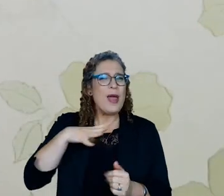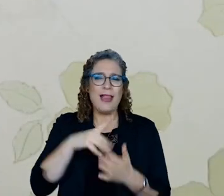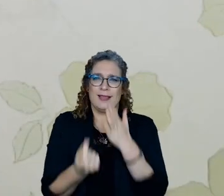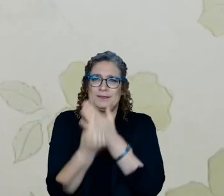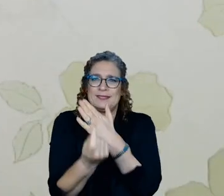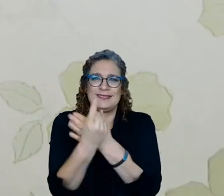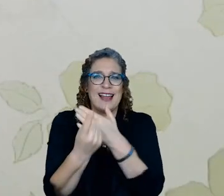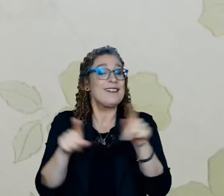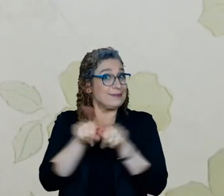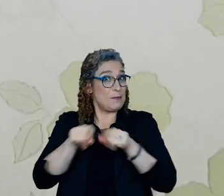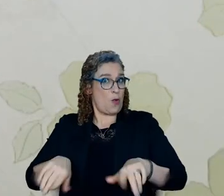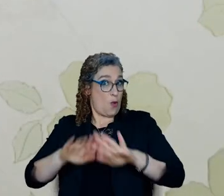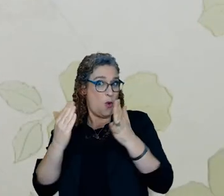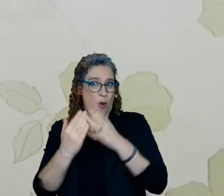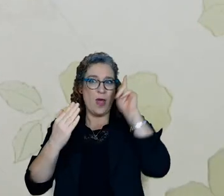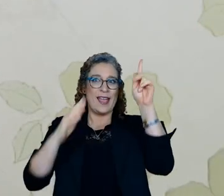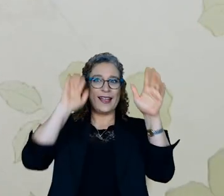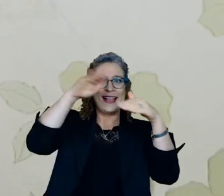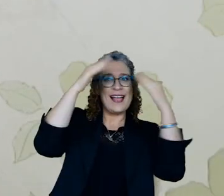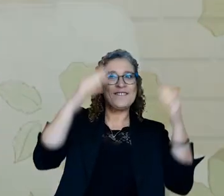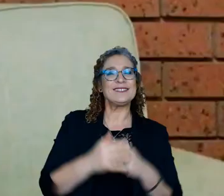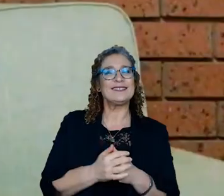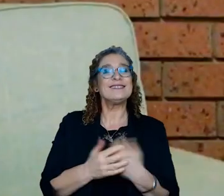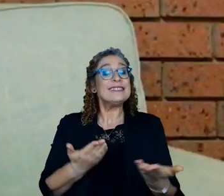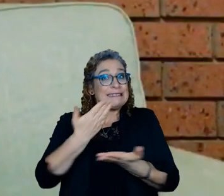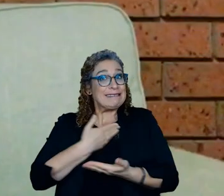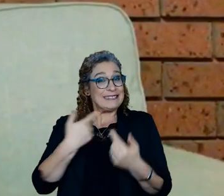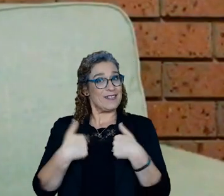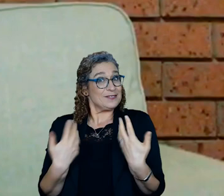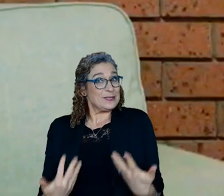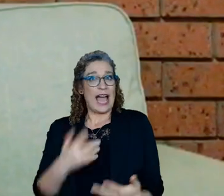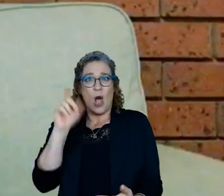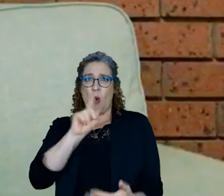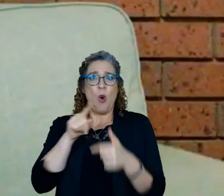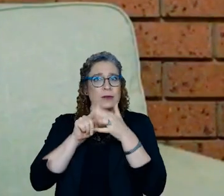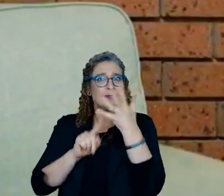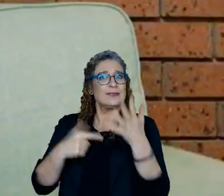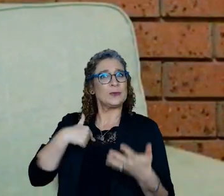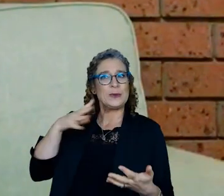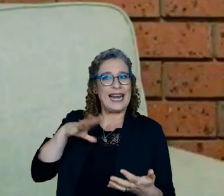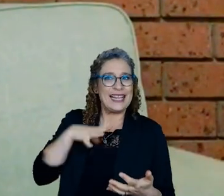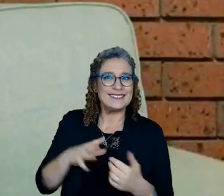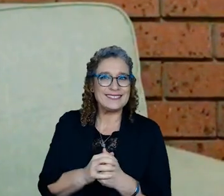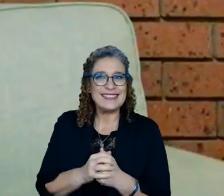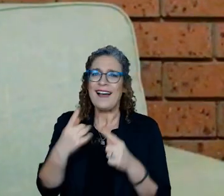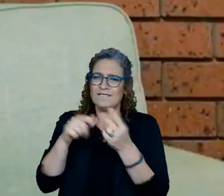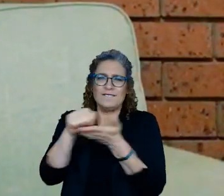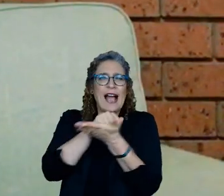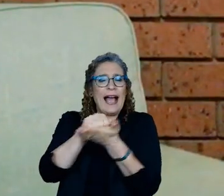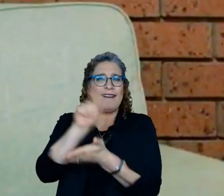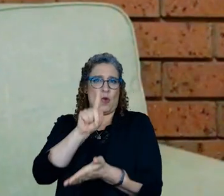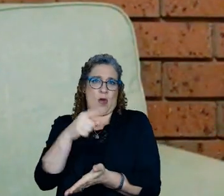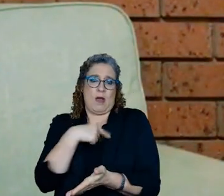Teri mercy jis tarah aasman pe puri hoti hai. Dilam ko thone mota matal hakukla